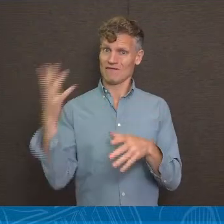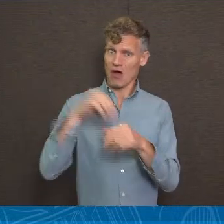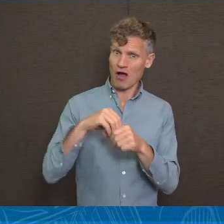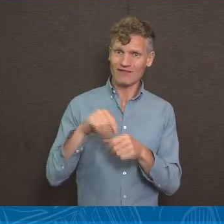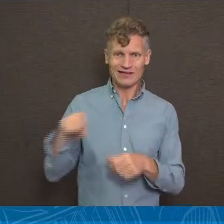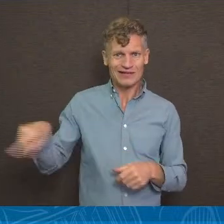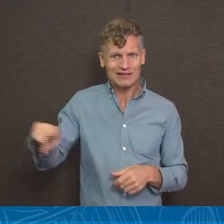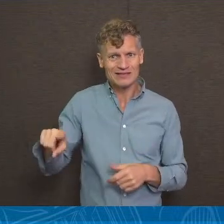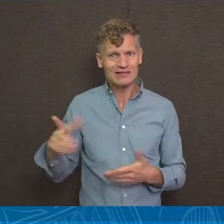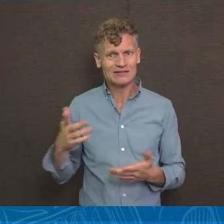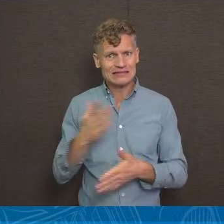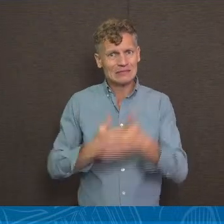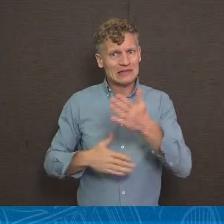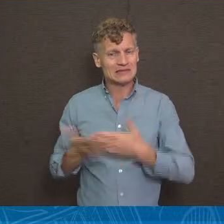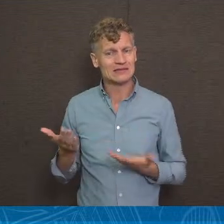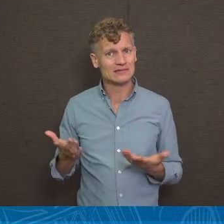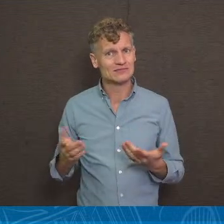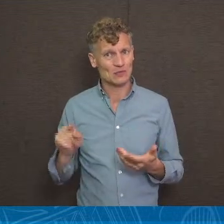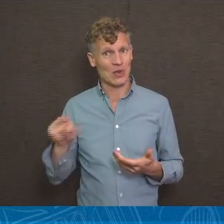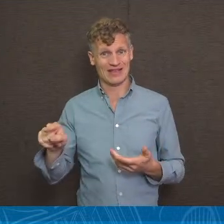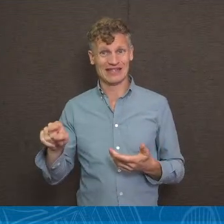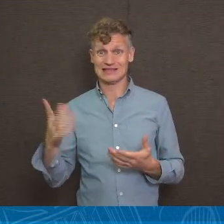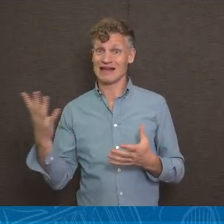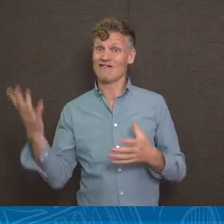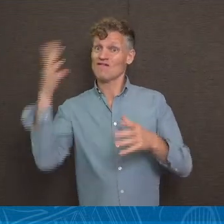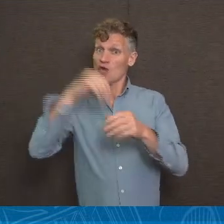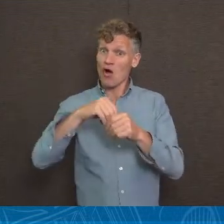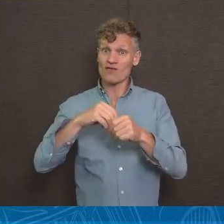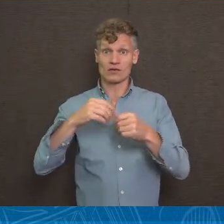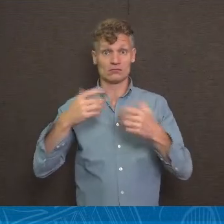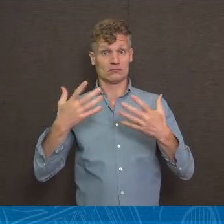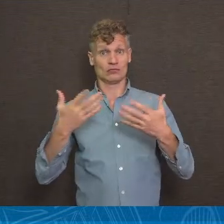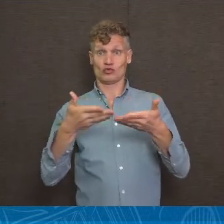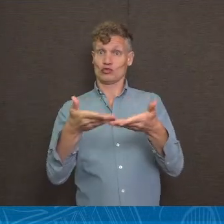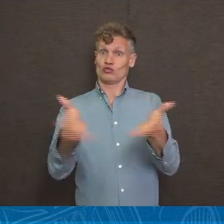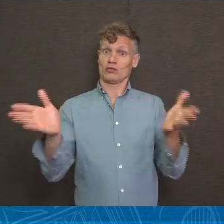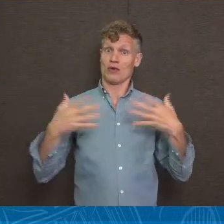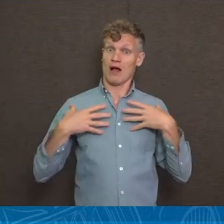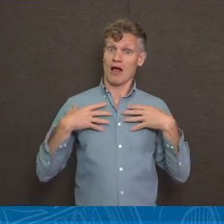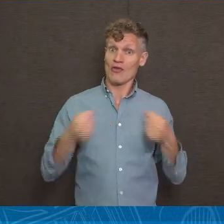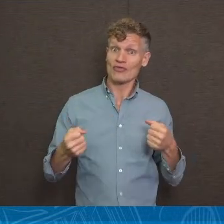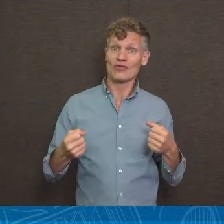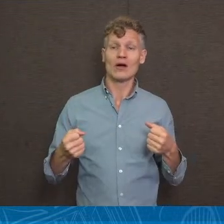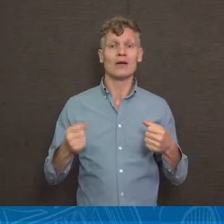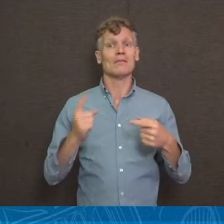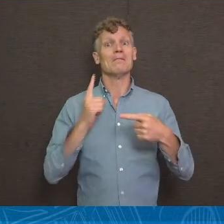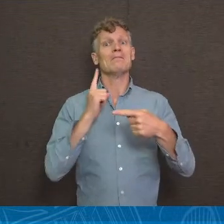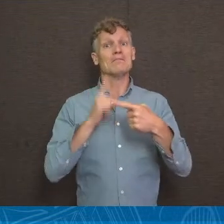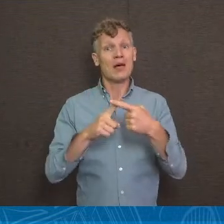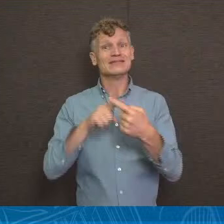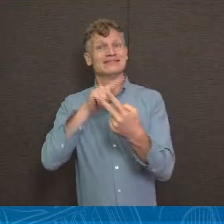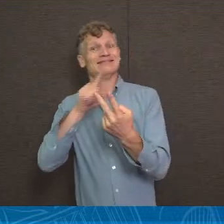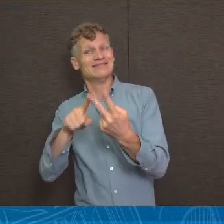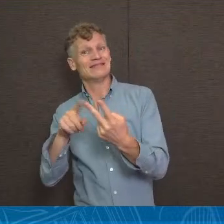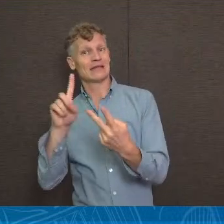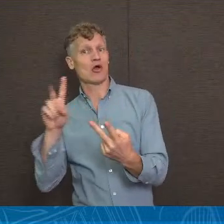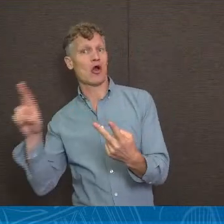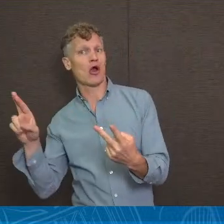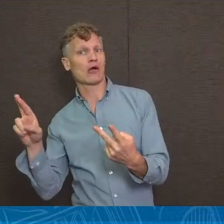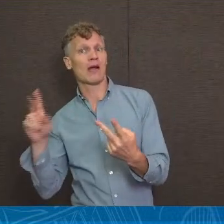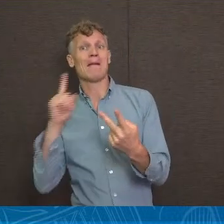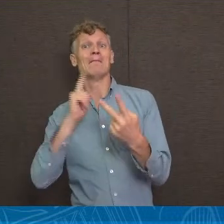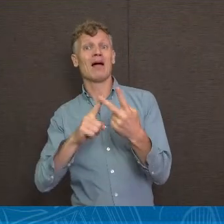programs, but also public health programs are accessible to people with disability, so as